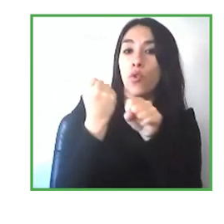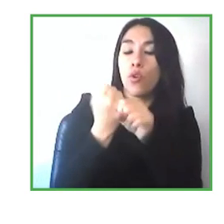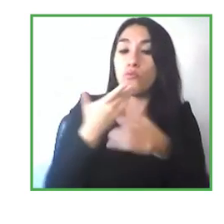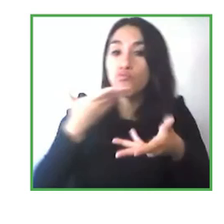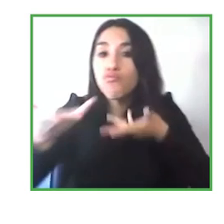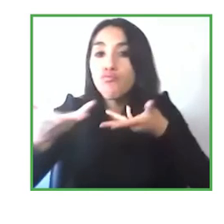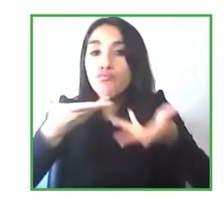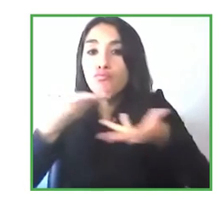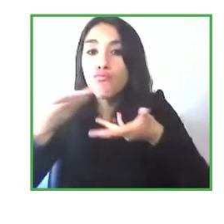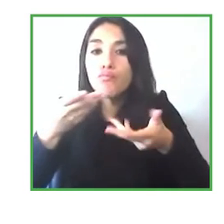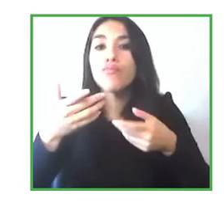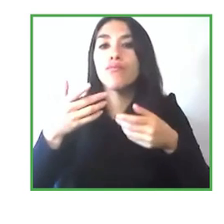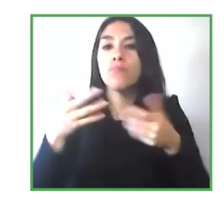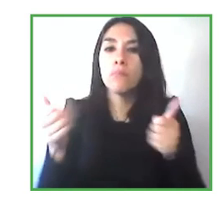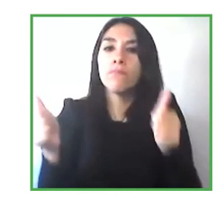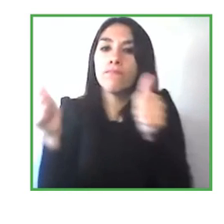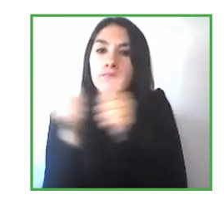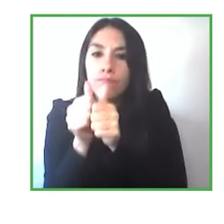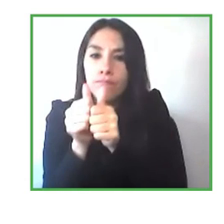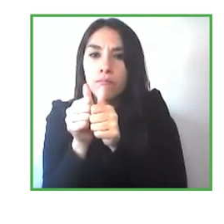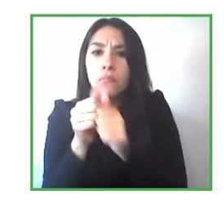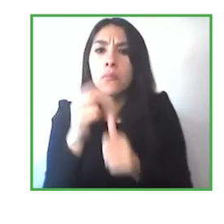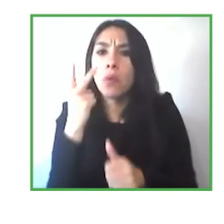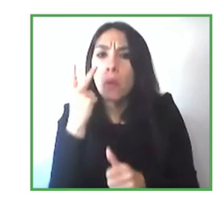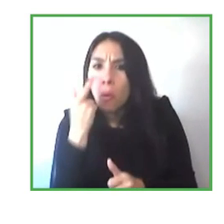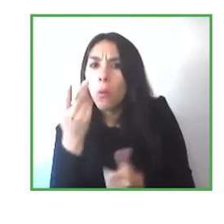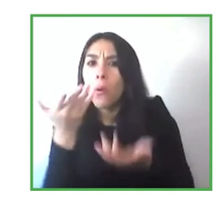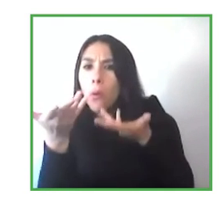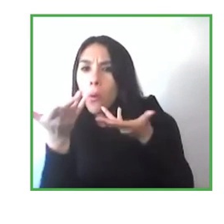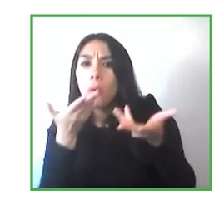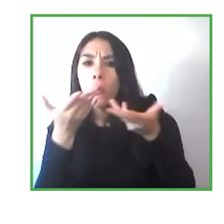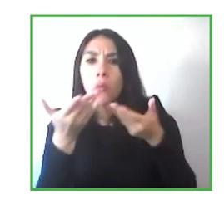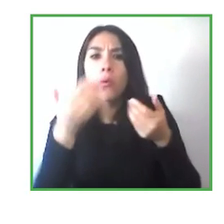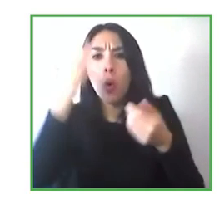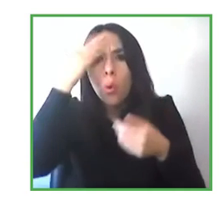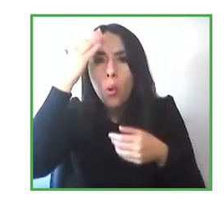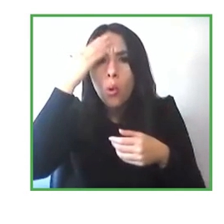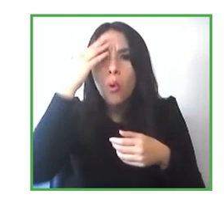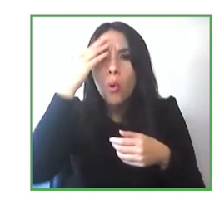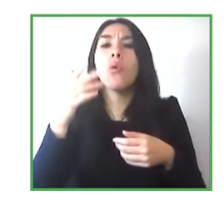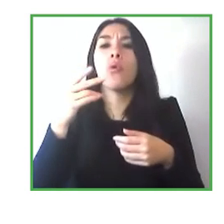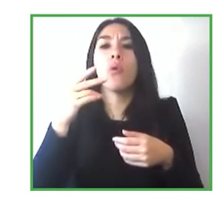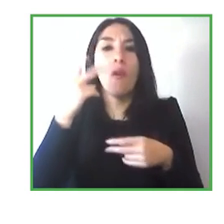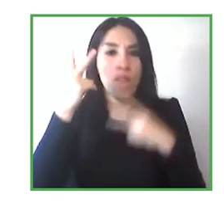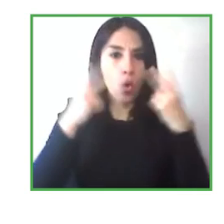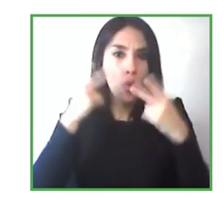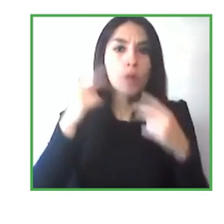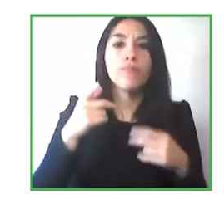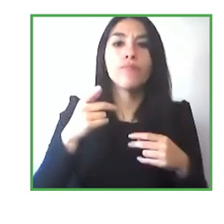different practices and seeing different ways of conducting this process and learning from one another.